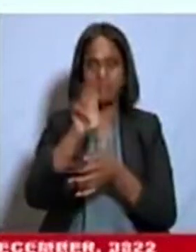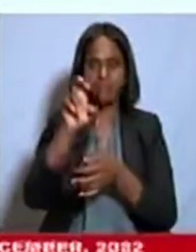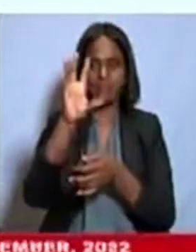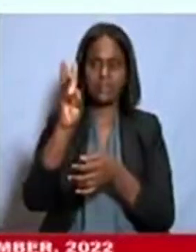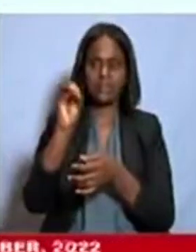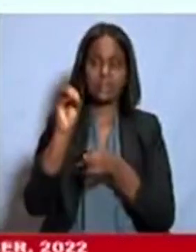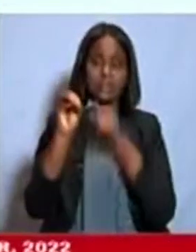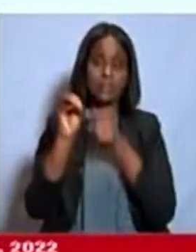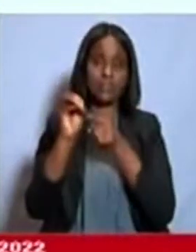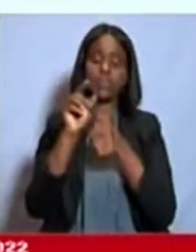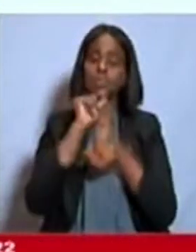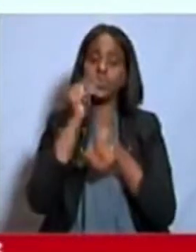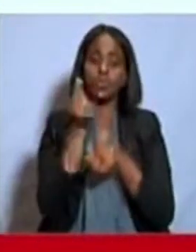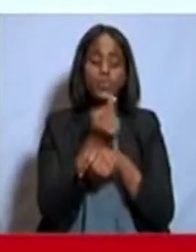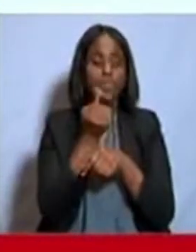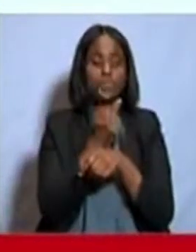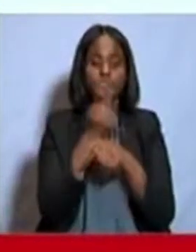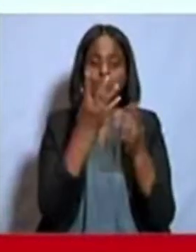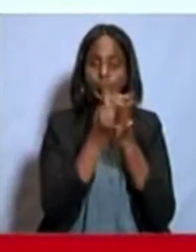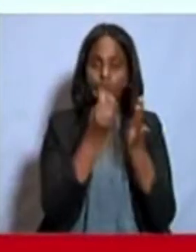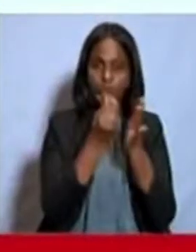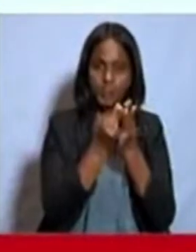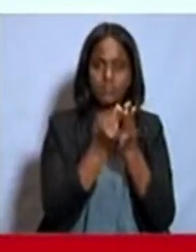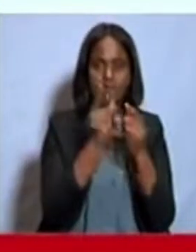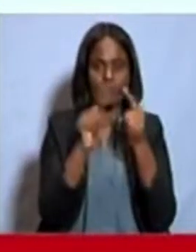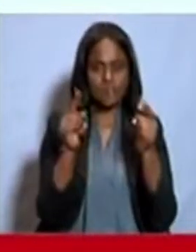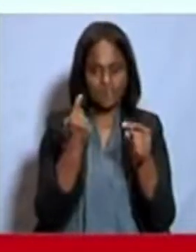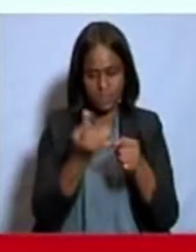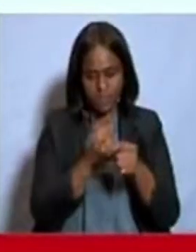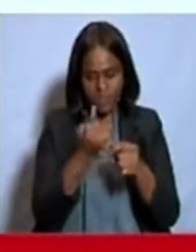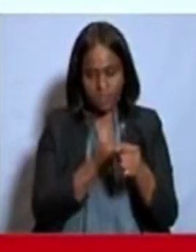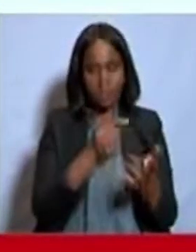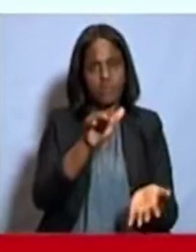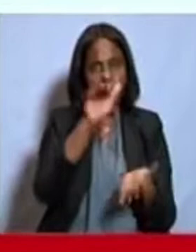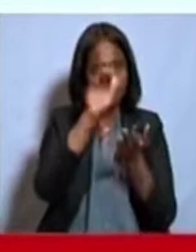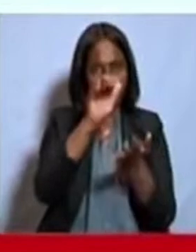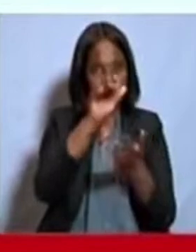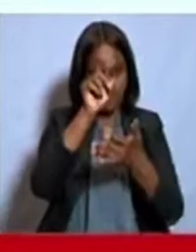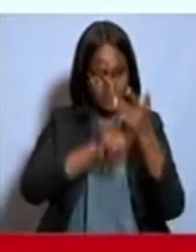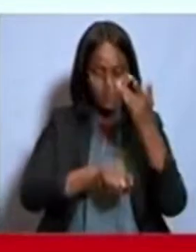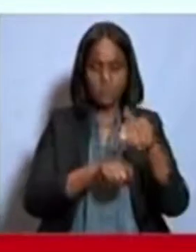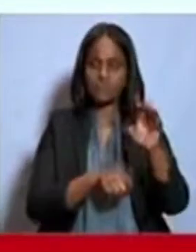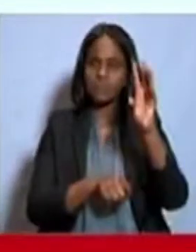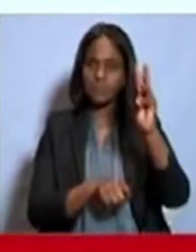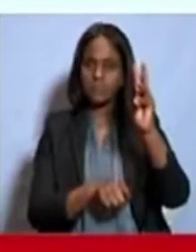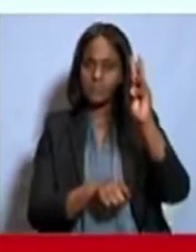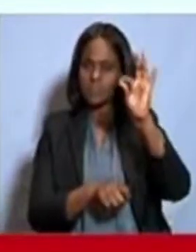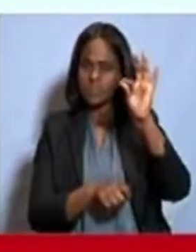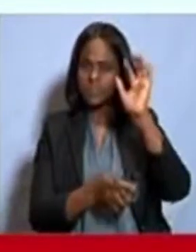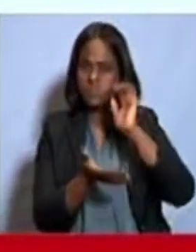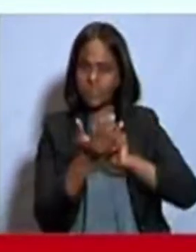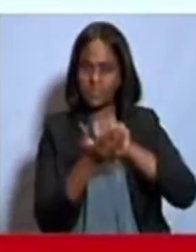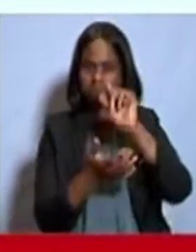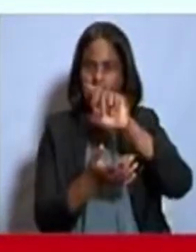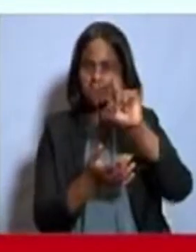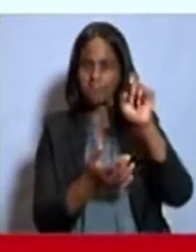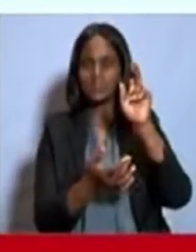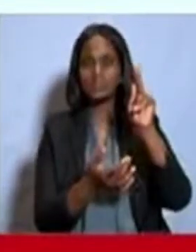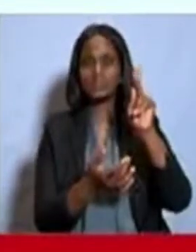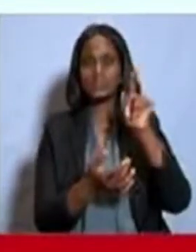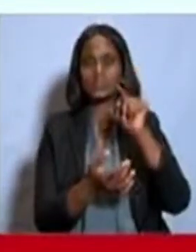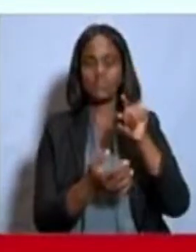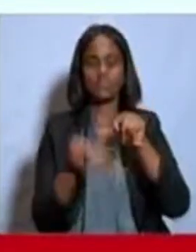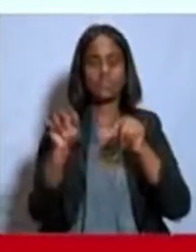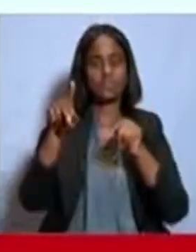138,360 instead of kwacha, instead of single packs costing 69,100 kwacha.